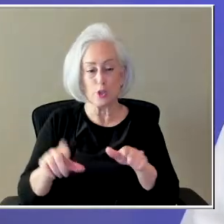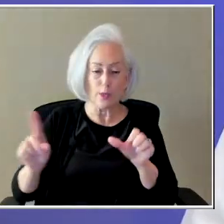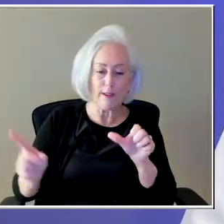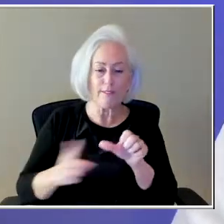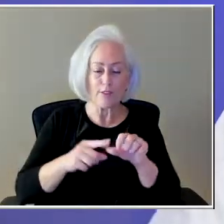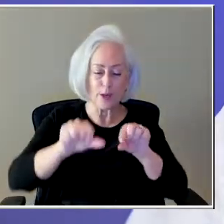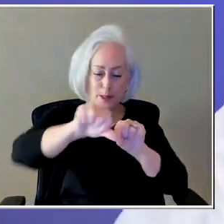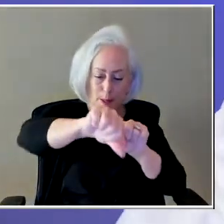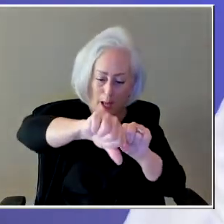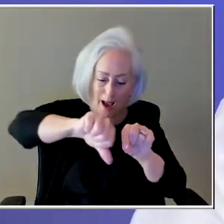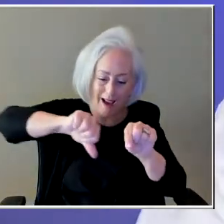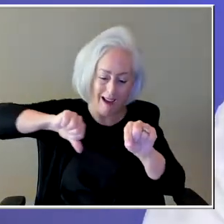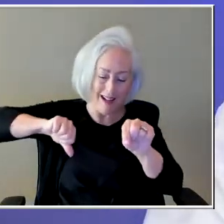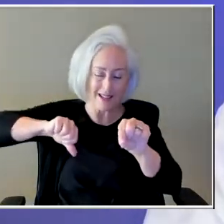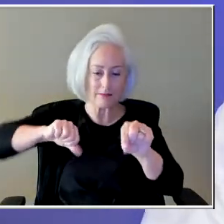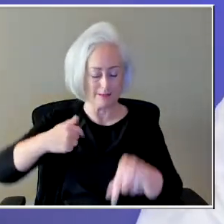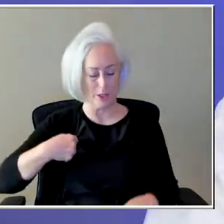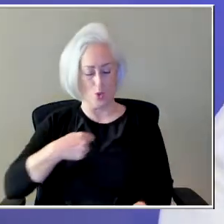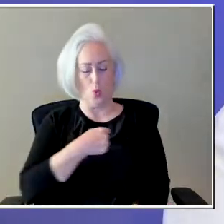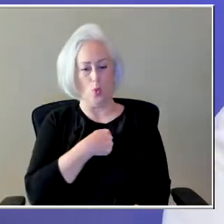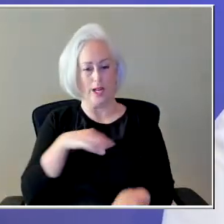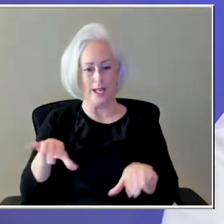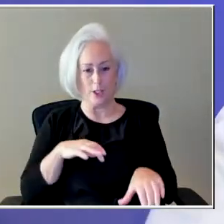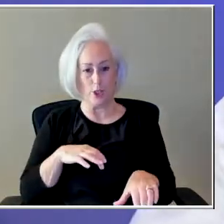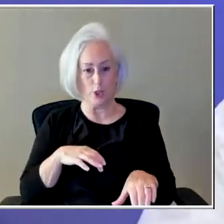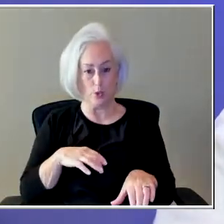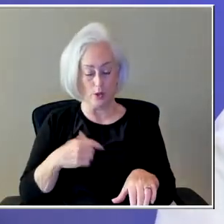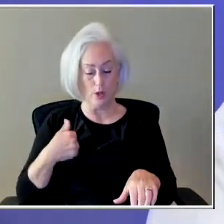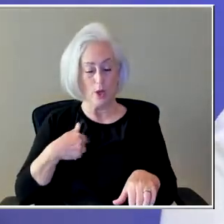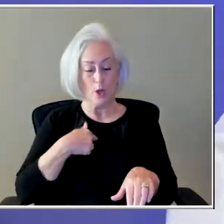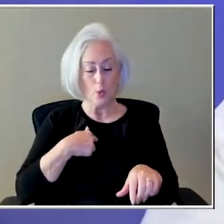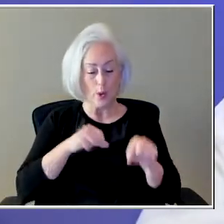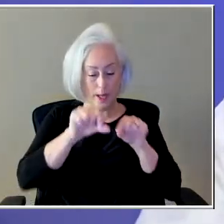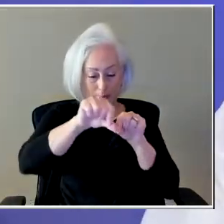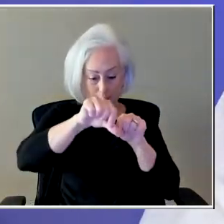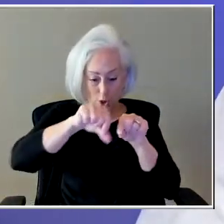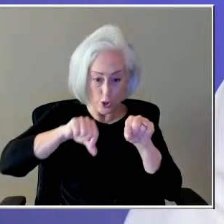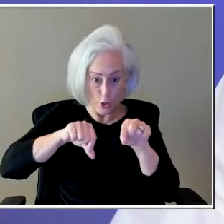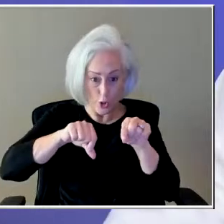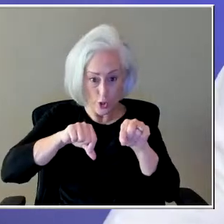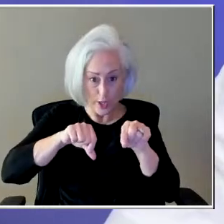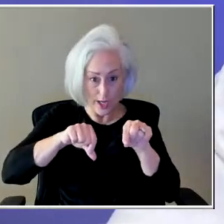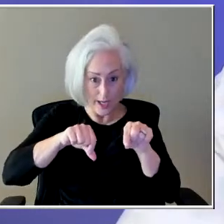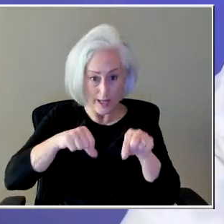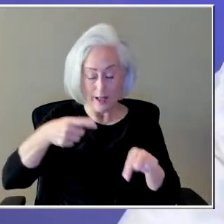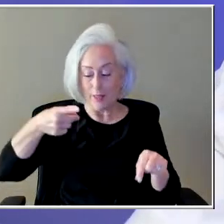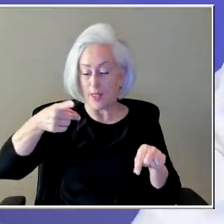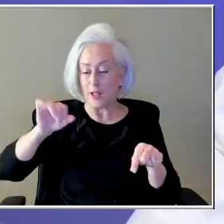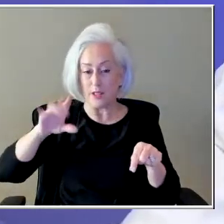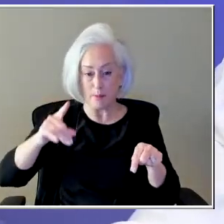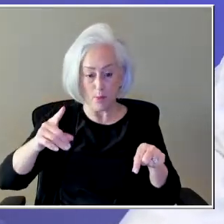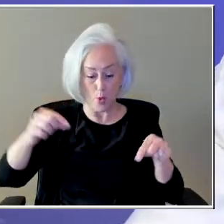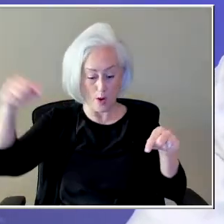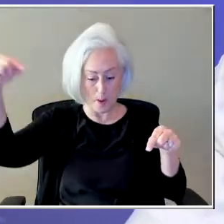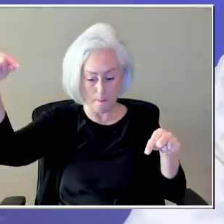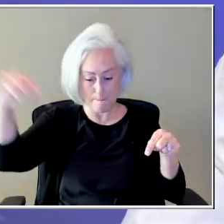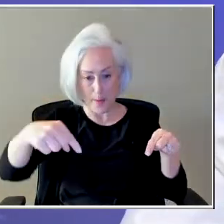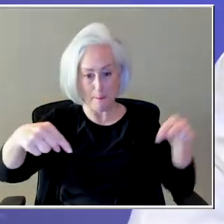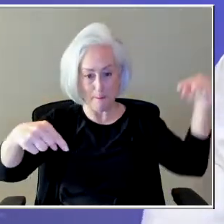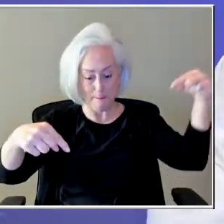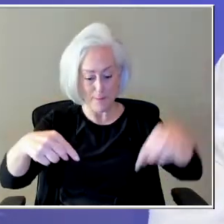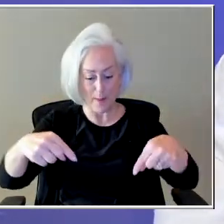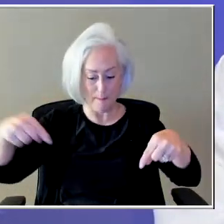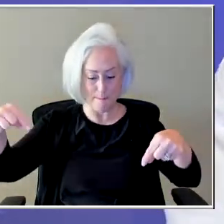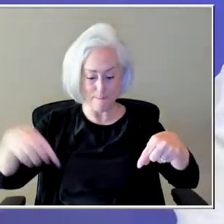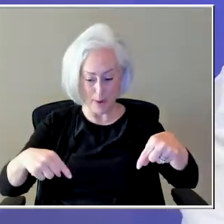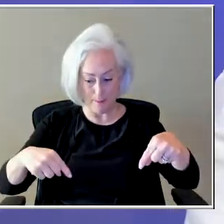make incisions, we put the ports in, which are sort of these conduits, and then we attach the robotic machine to it. And